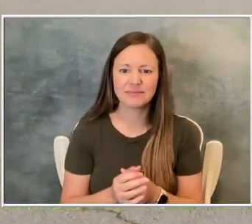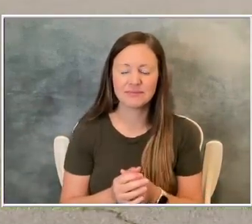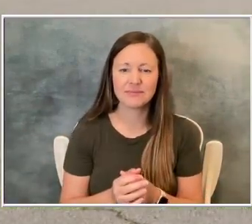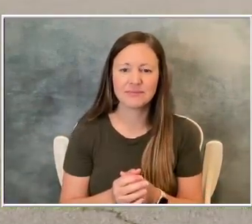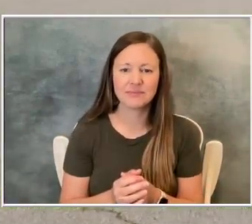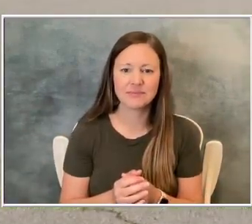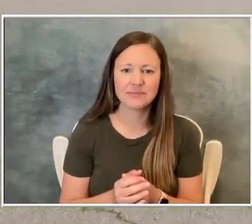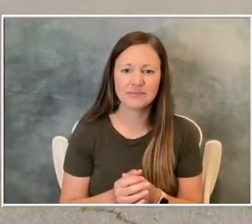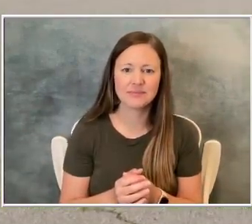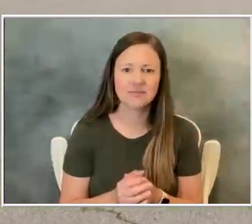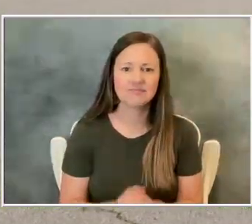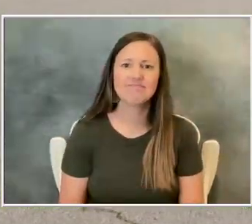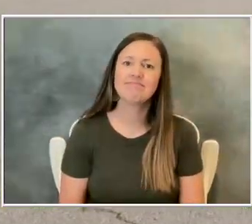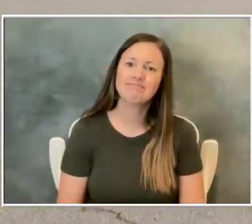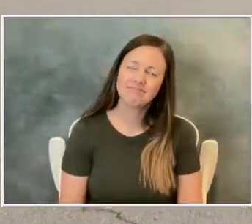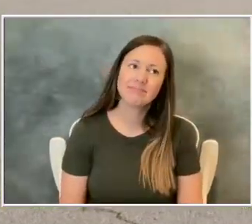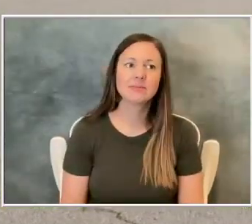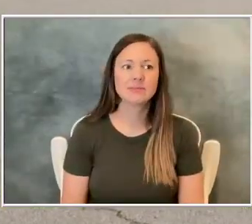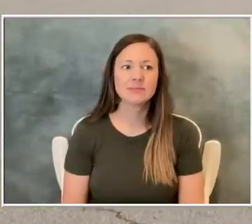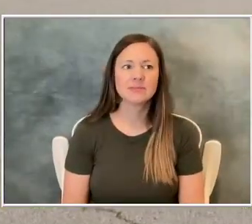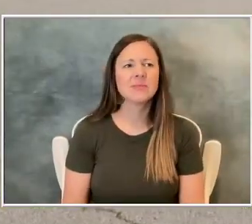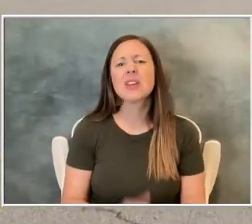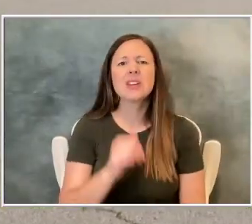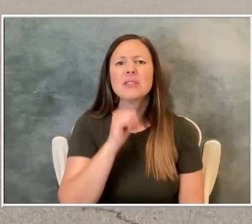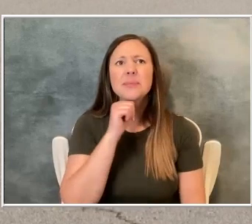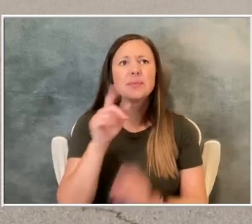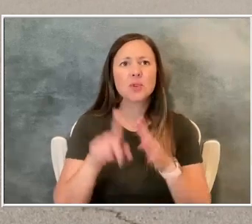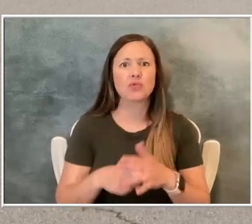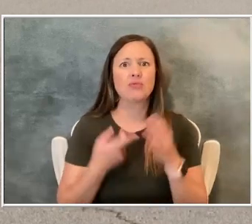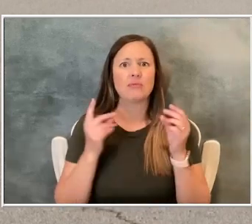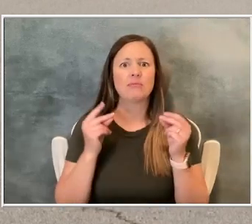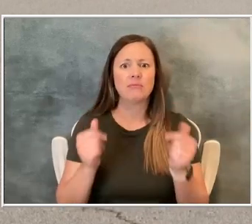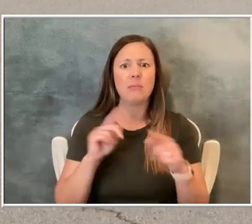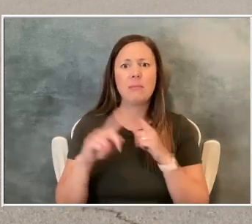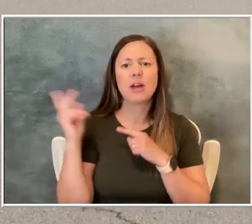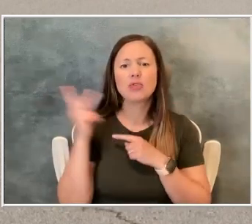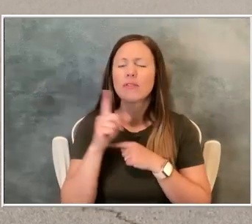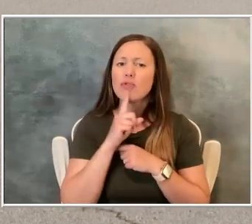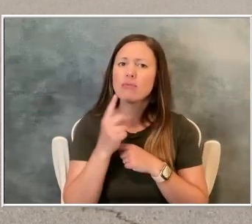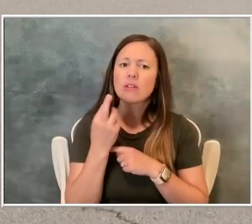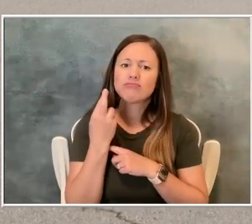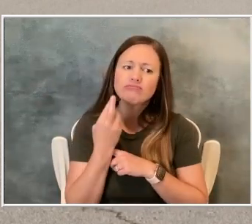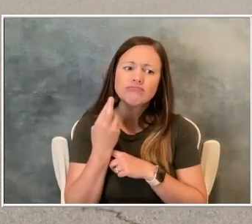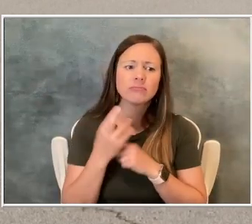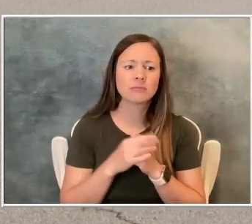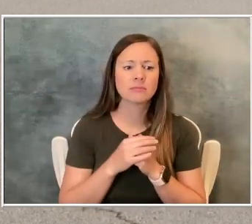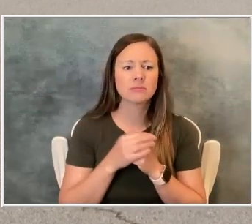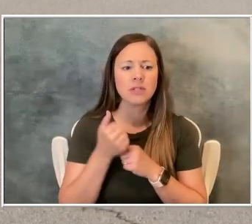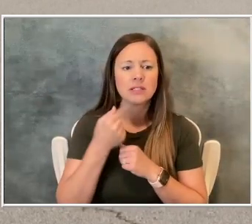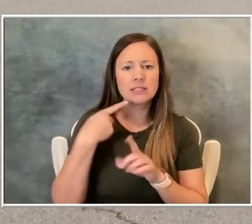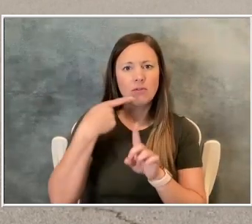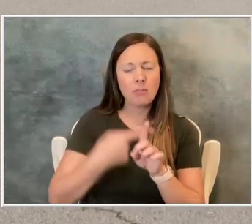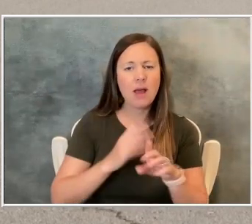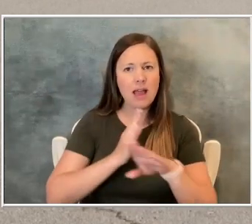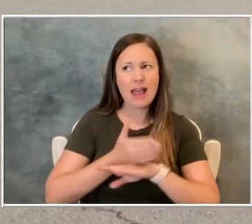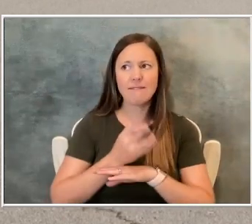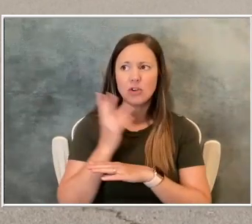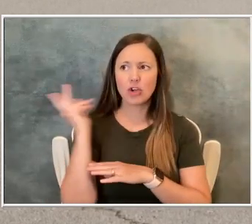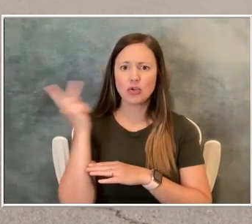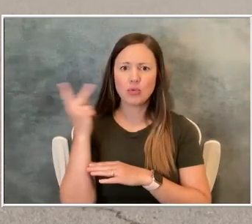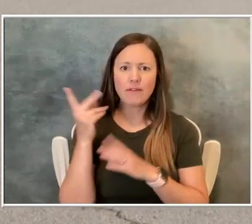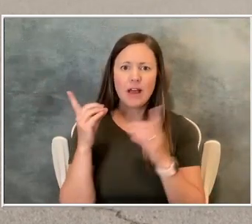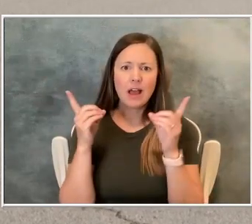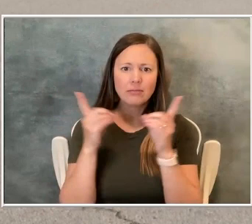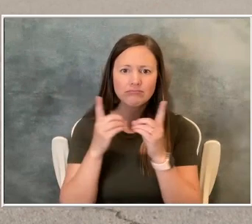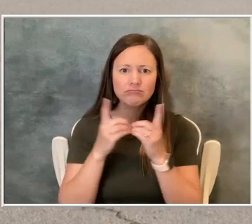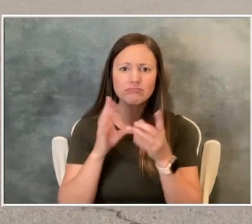It started, I wouldn't say right away, but when we got really close, and I would say, several months into the relationship, that's the elephant